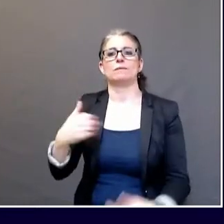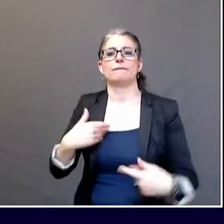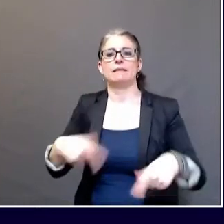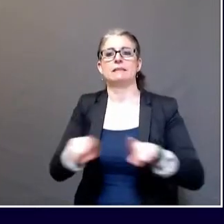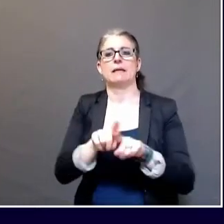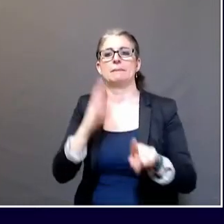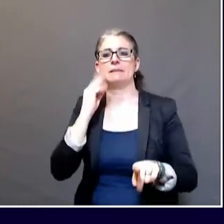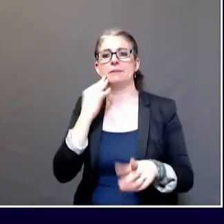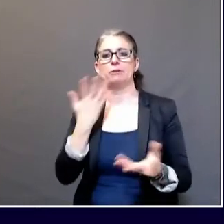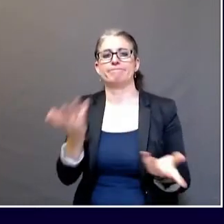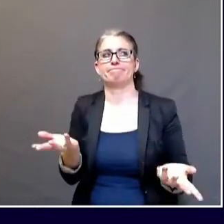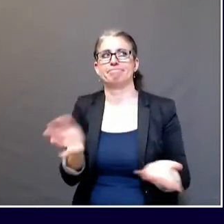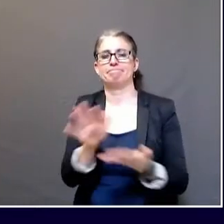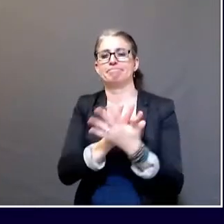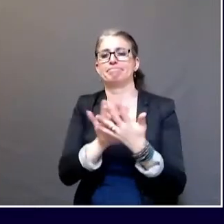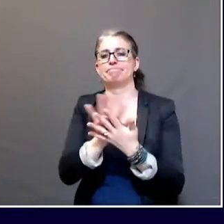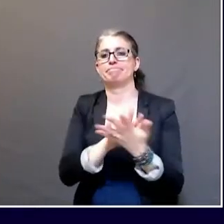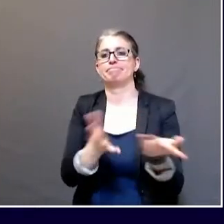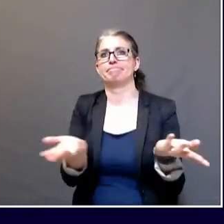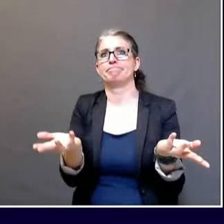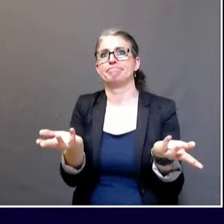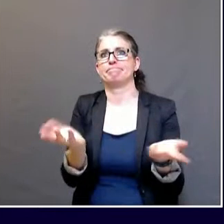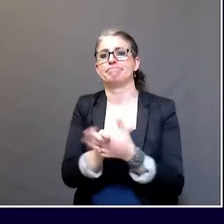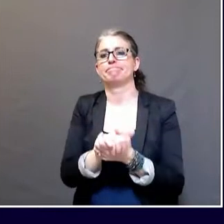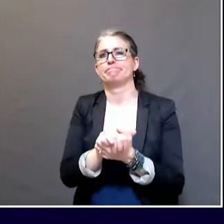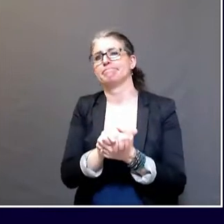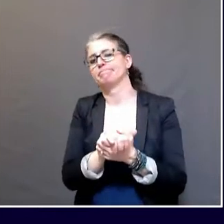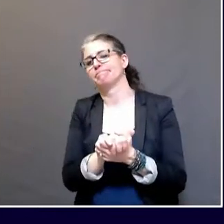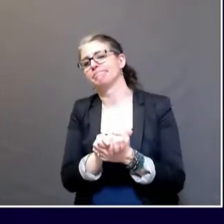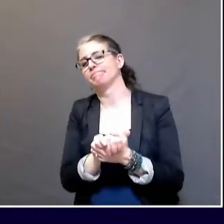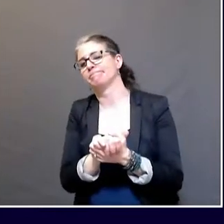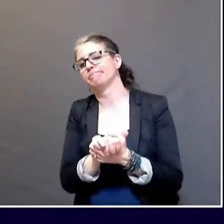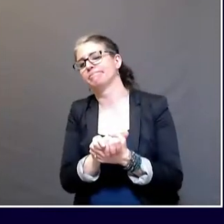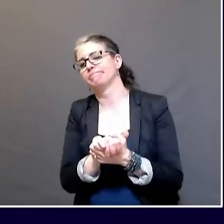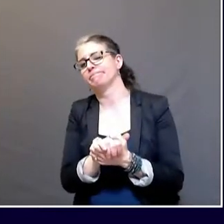get a readout of exactly which states or how many regions,